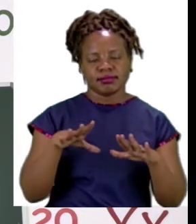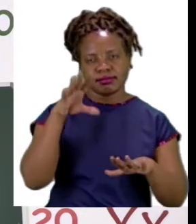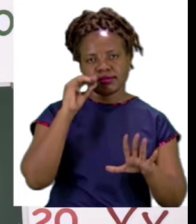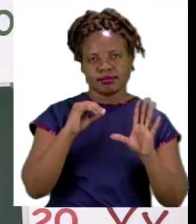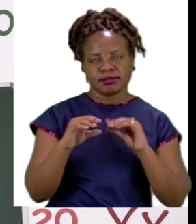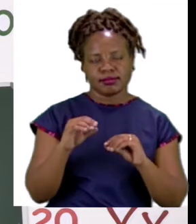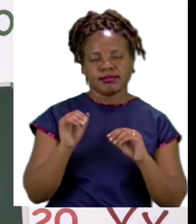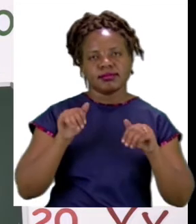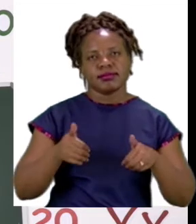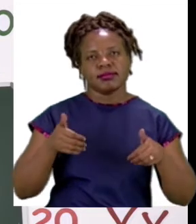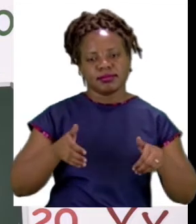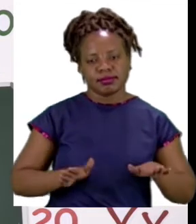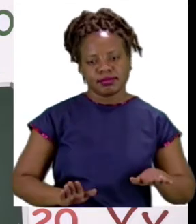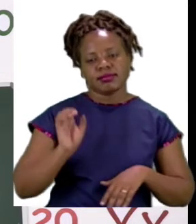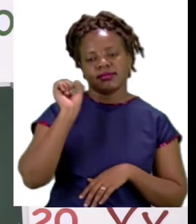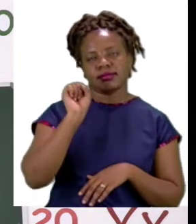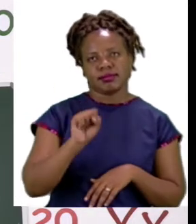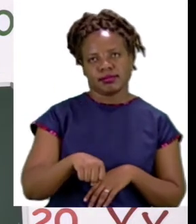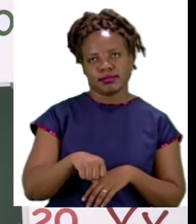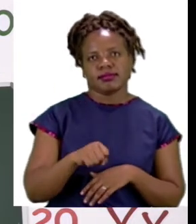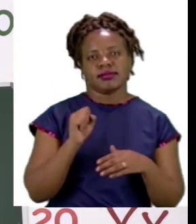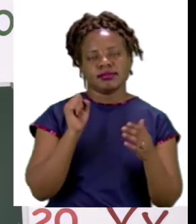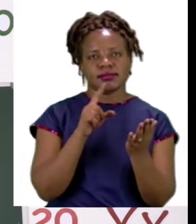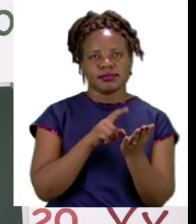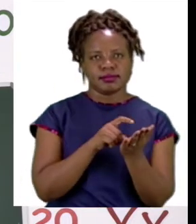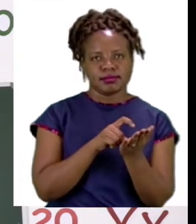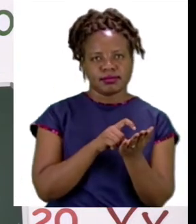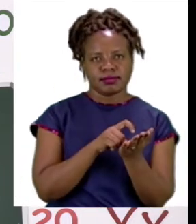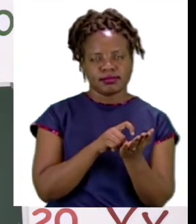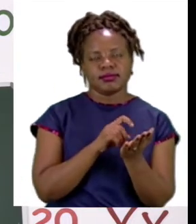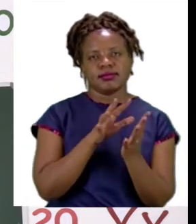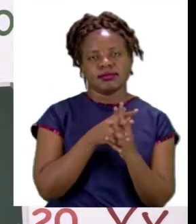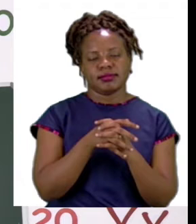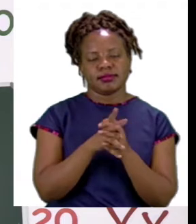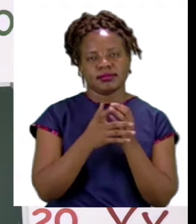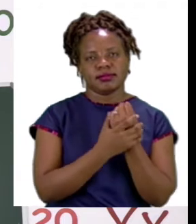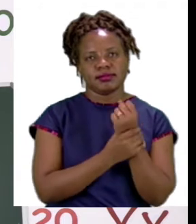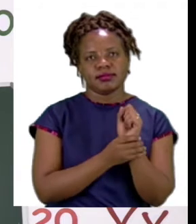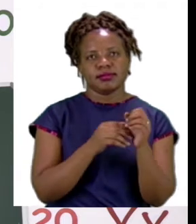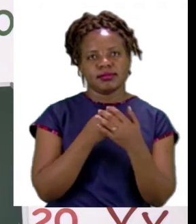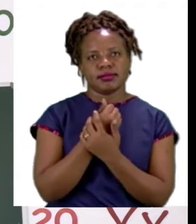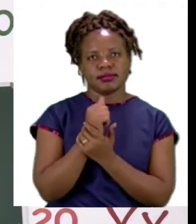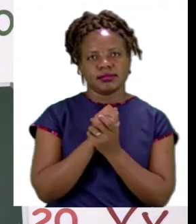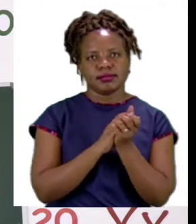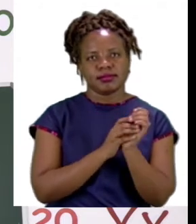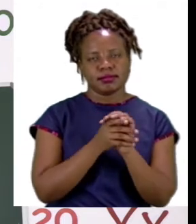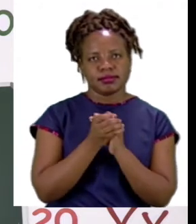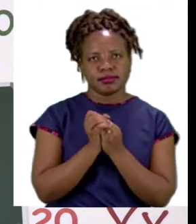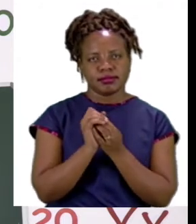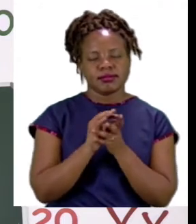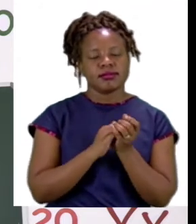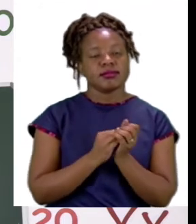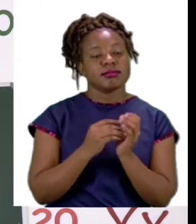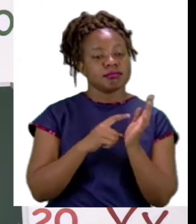and girls, we need to sanitize. So remember, when we are sanitizing, we are also showing the